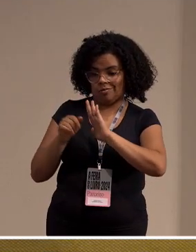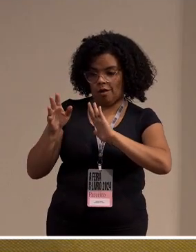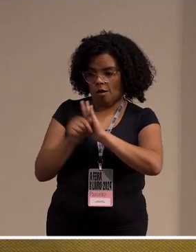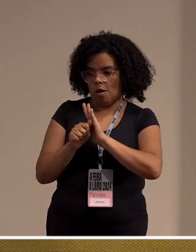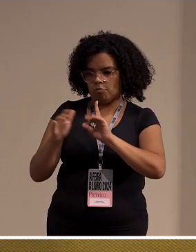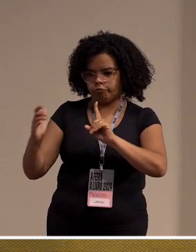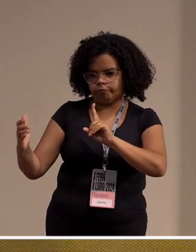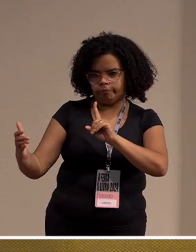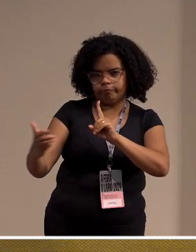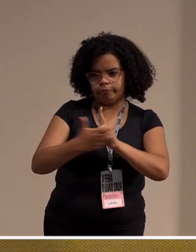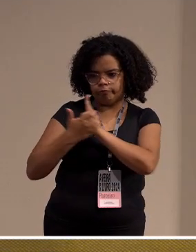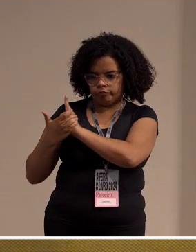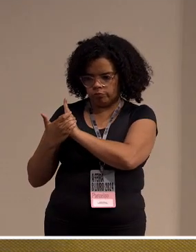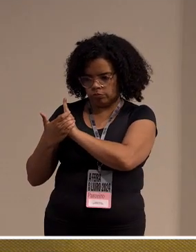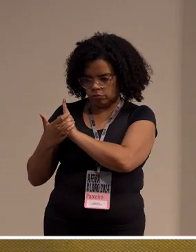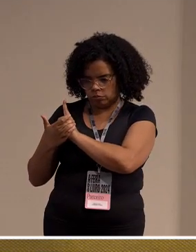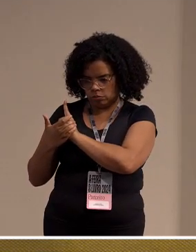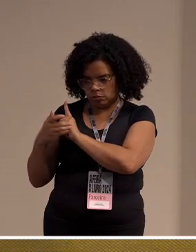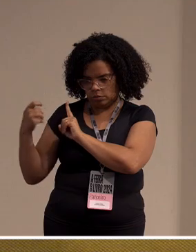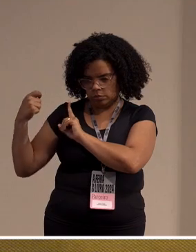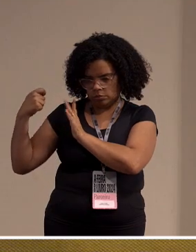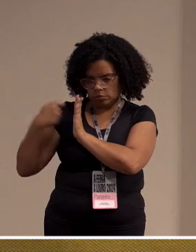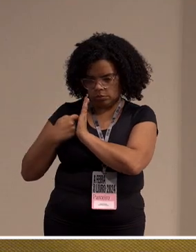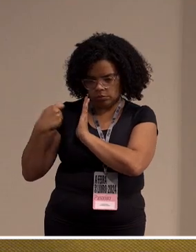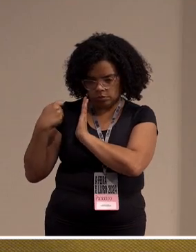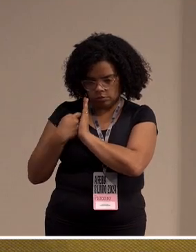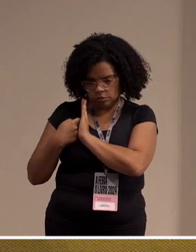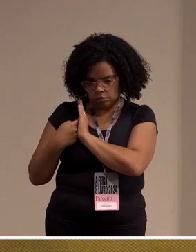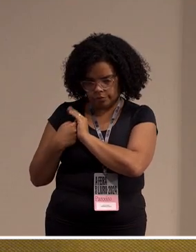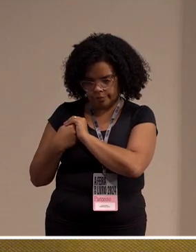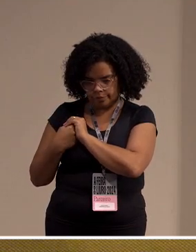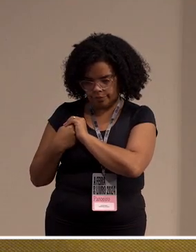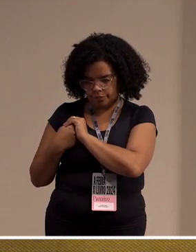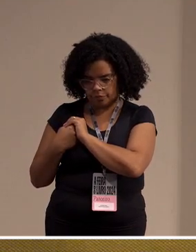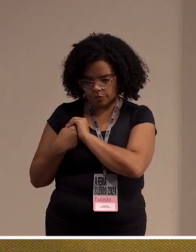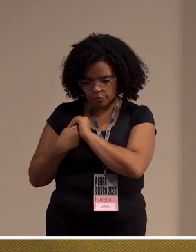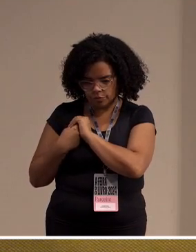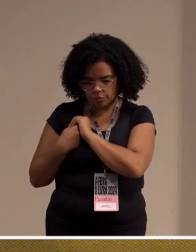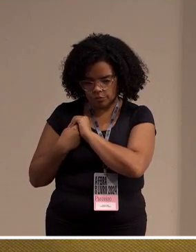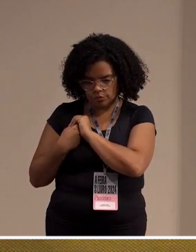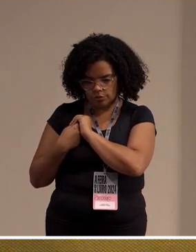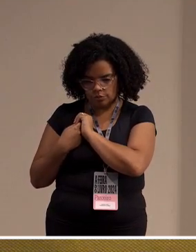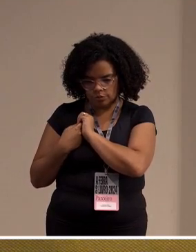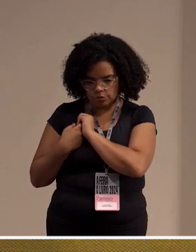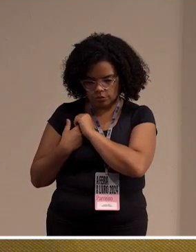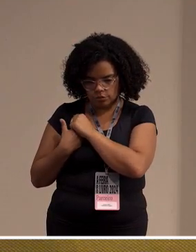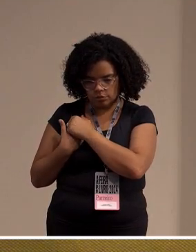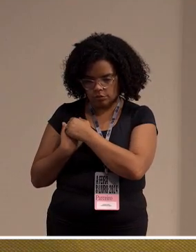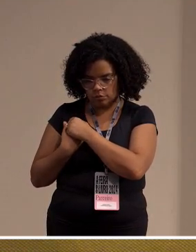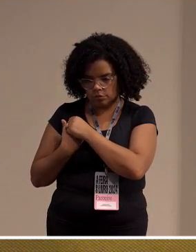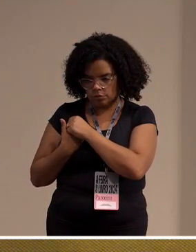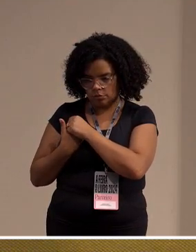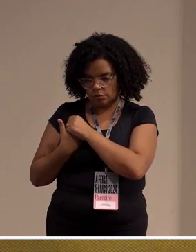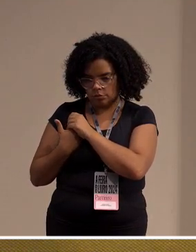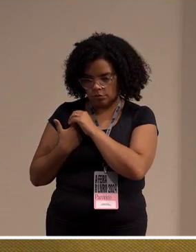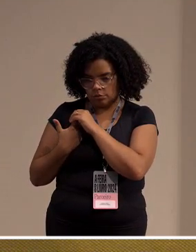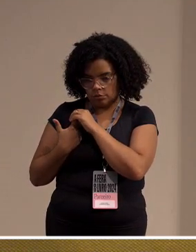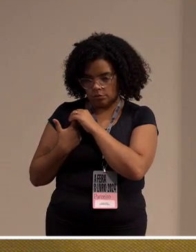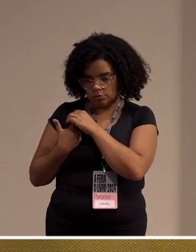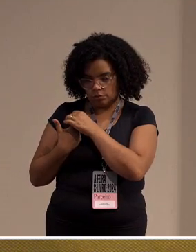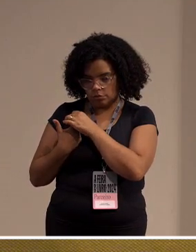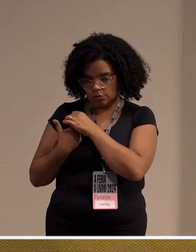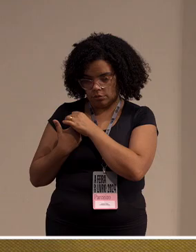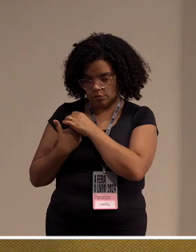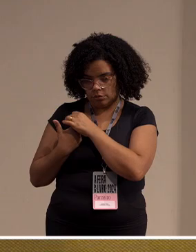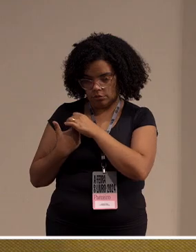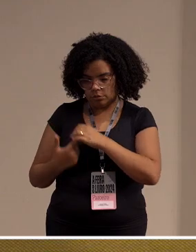also, I'm kind of motivated by this idea that there's two languages, there's two tongues. There was a tongue that